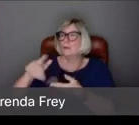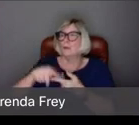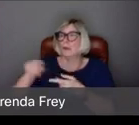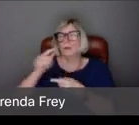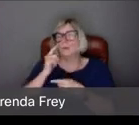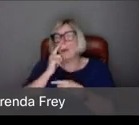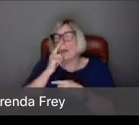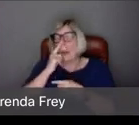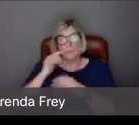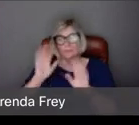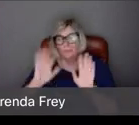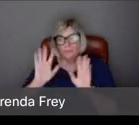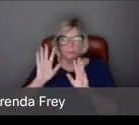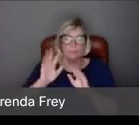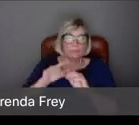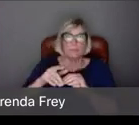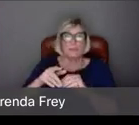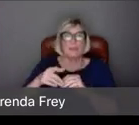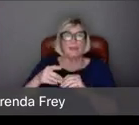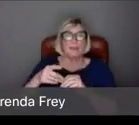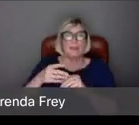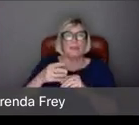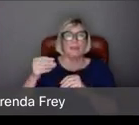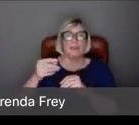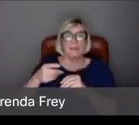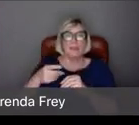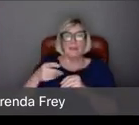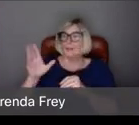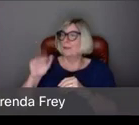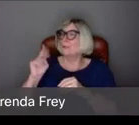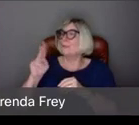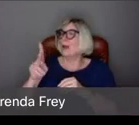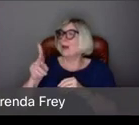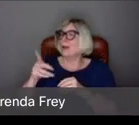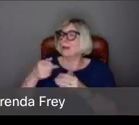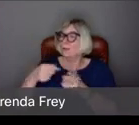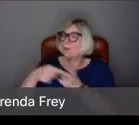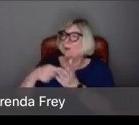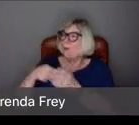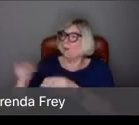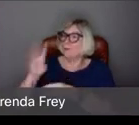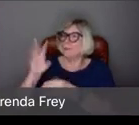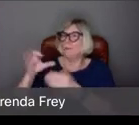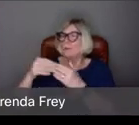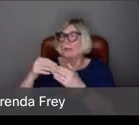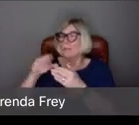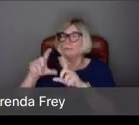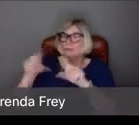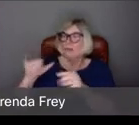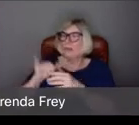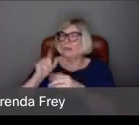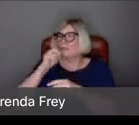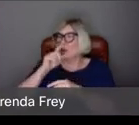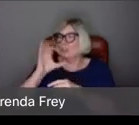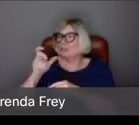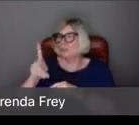it's you owe to your bank the whole $600 check that you know, Right. that Right. was not Because good. So you're good. don't ever